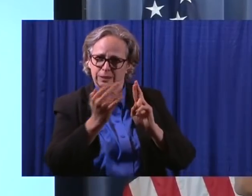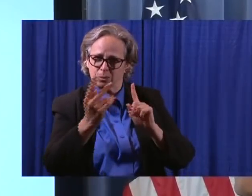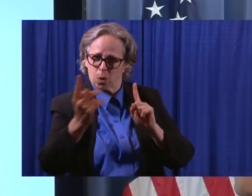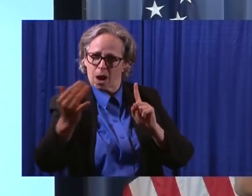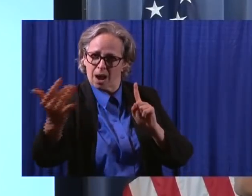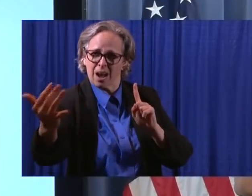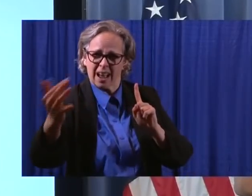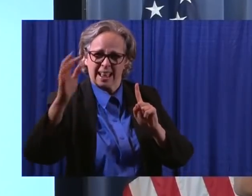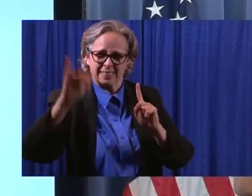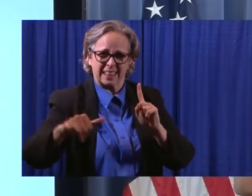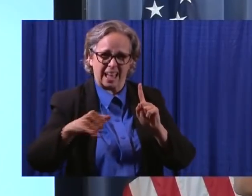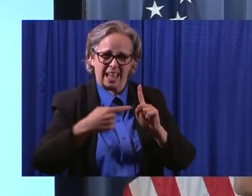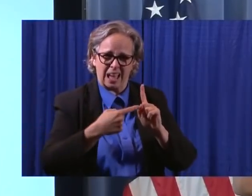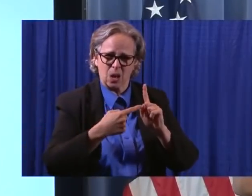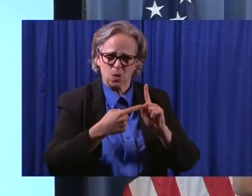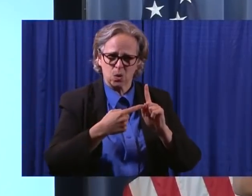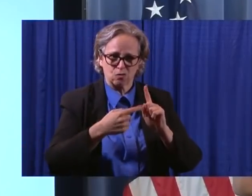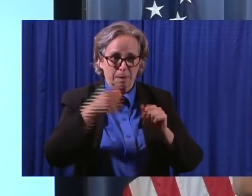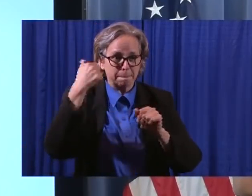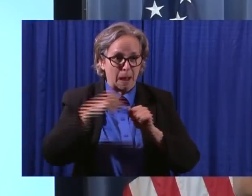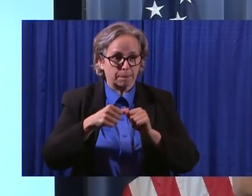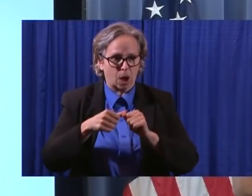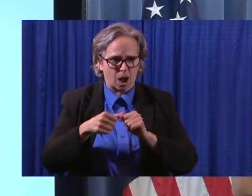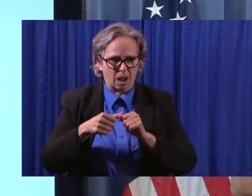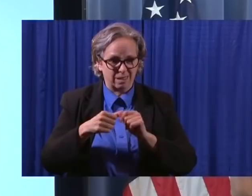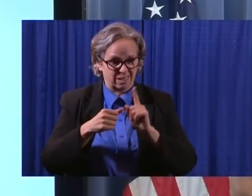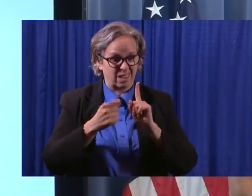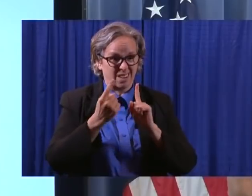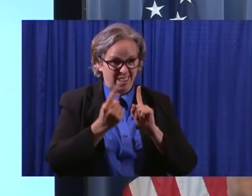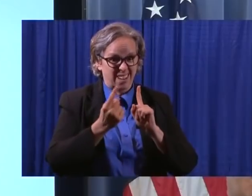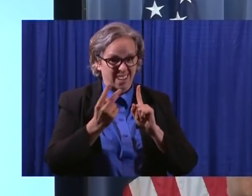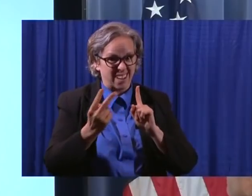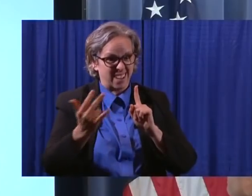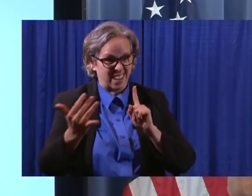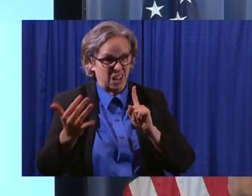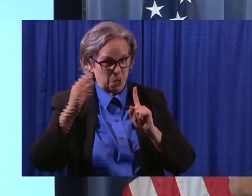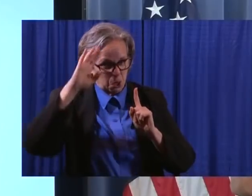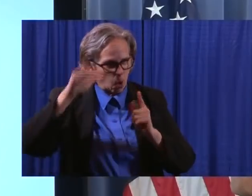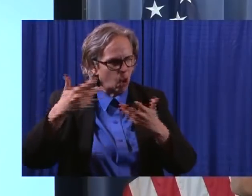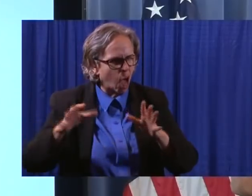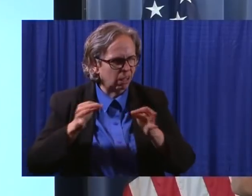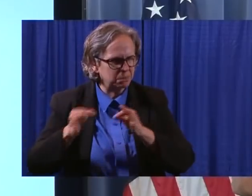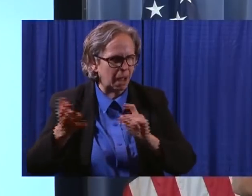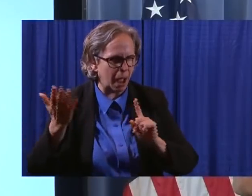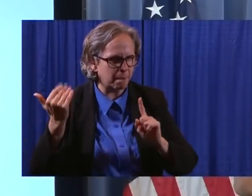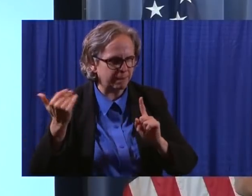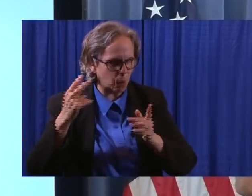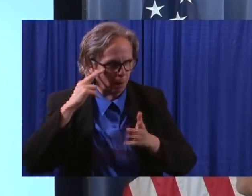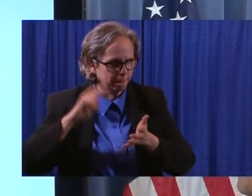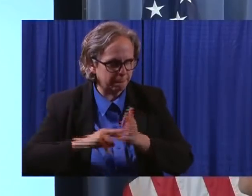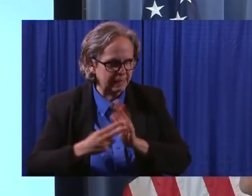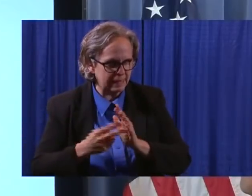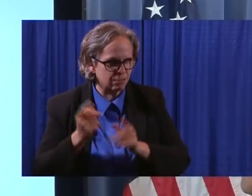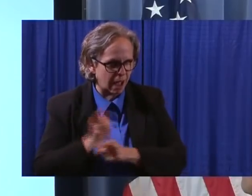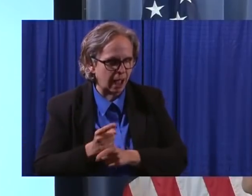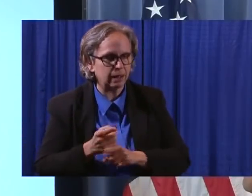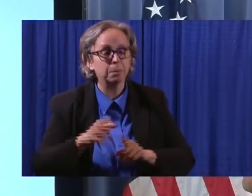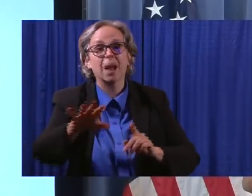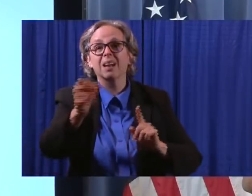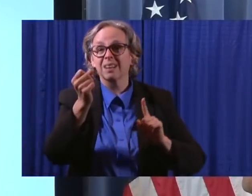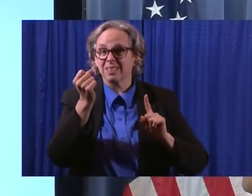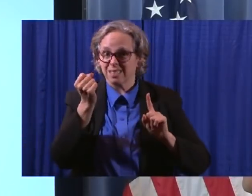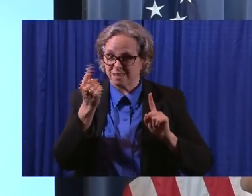This is the effective reproductive ratio. I know you've touched upon it on your previous updates, but just to remind people